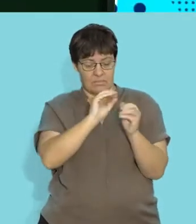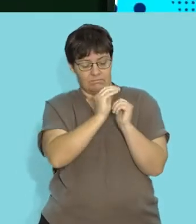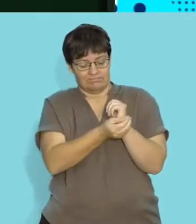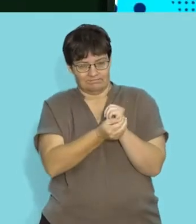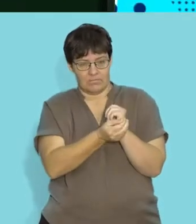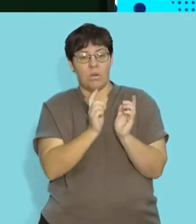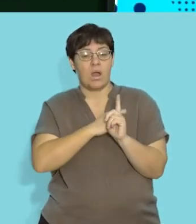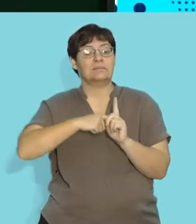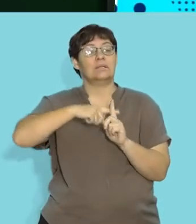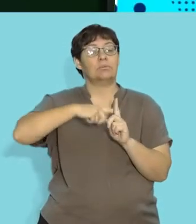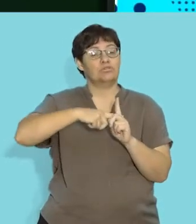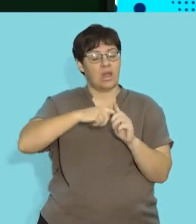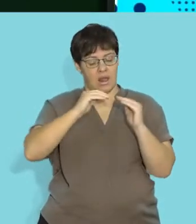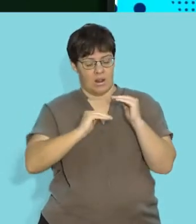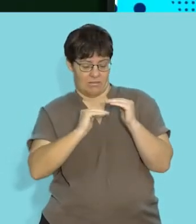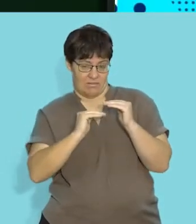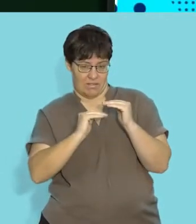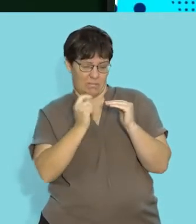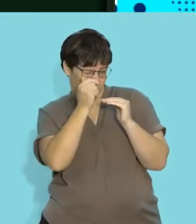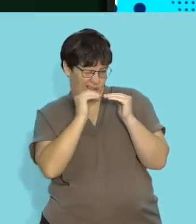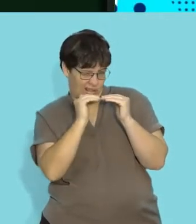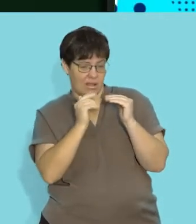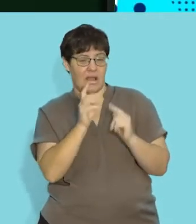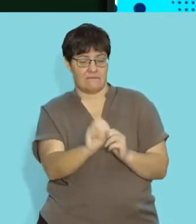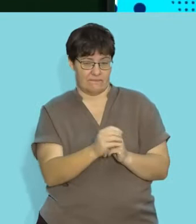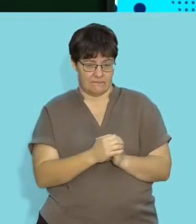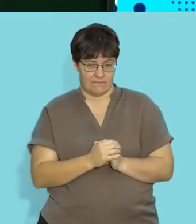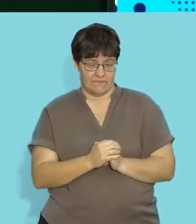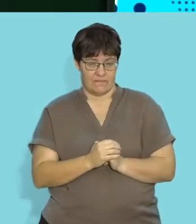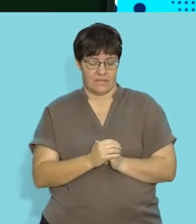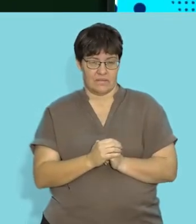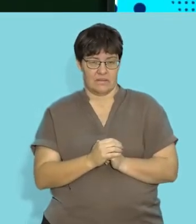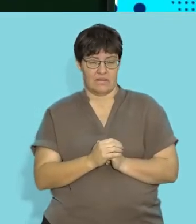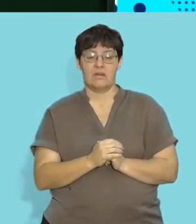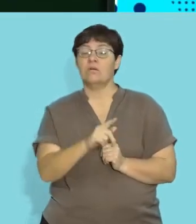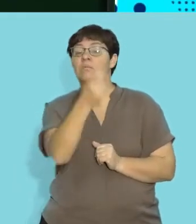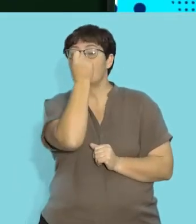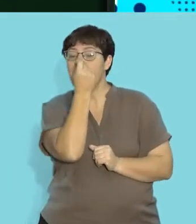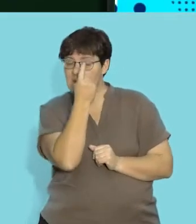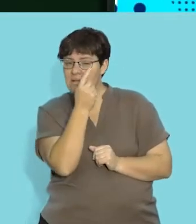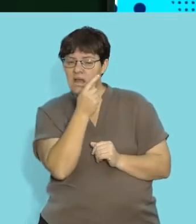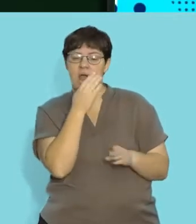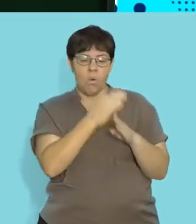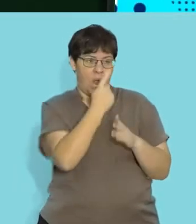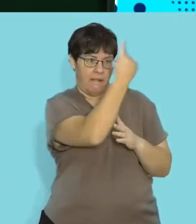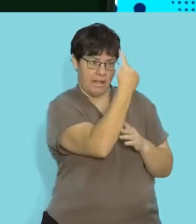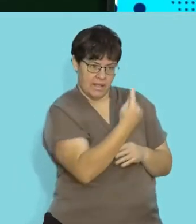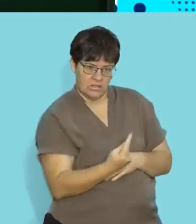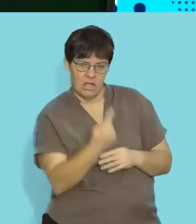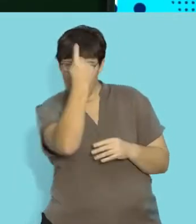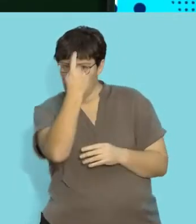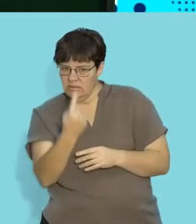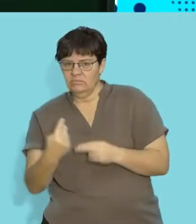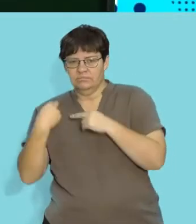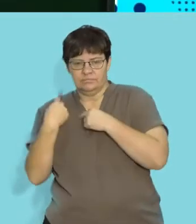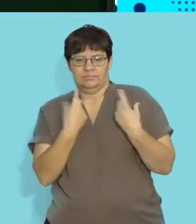below body temperature. And so that's a very quick overview of the parts. Again, make sure that you remember the functions of each part and you're